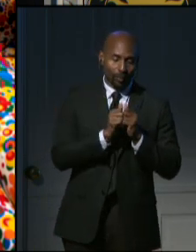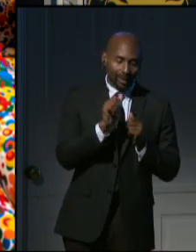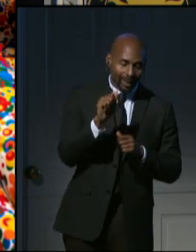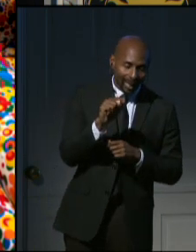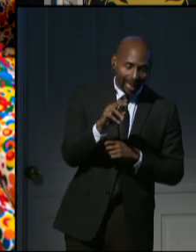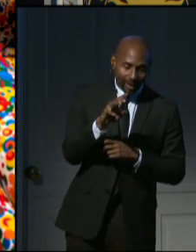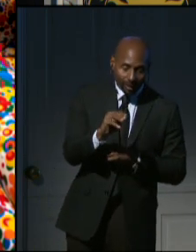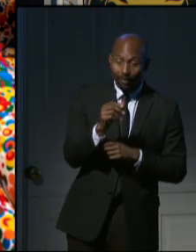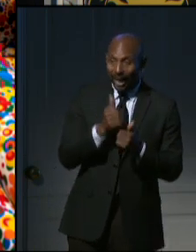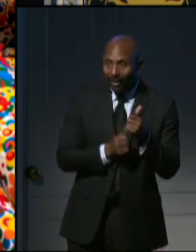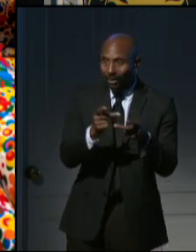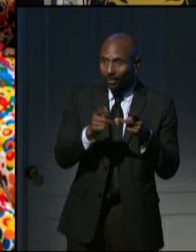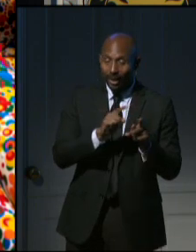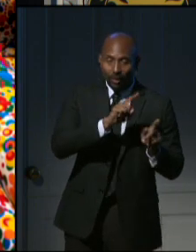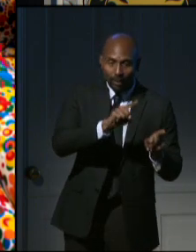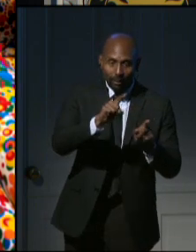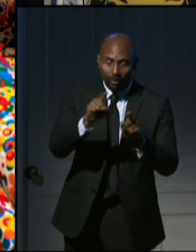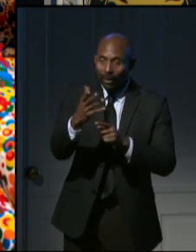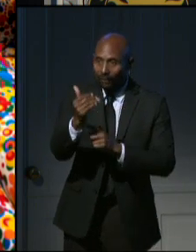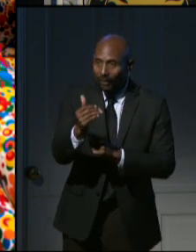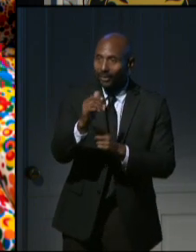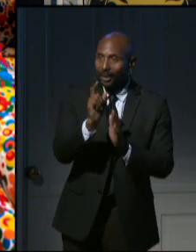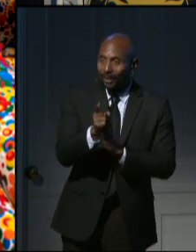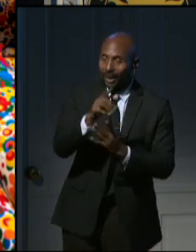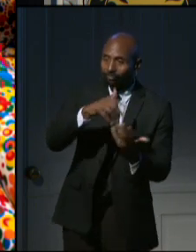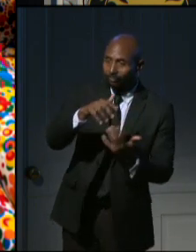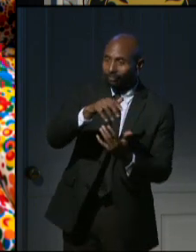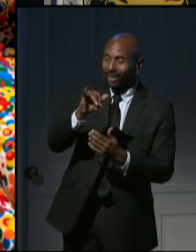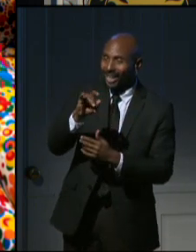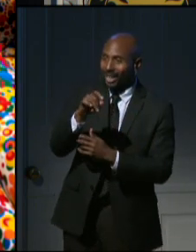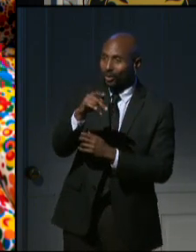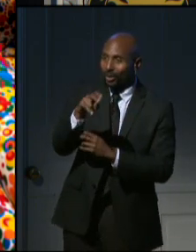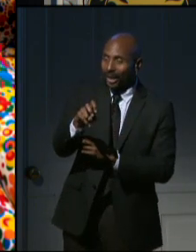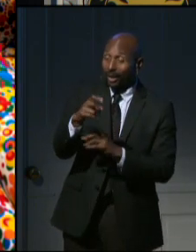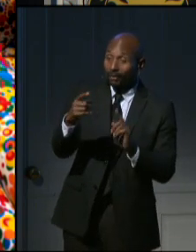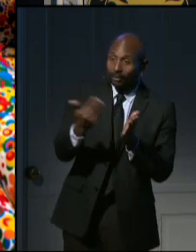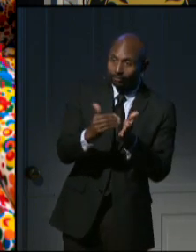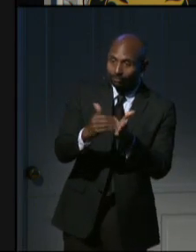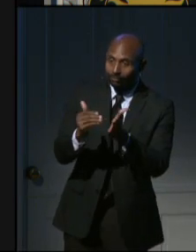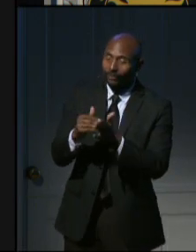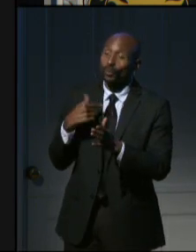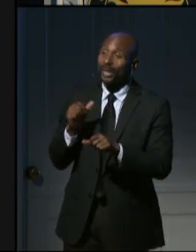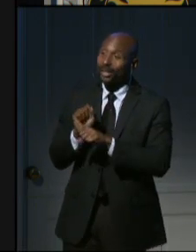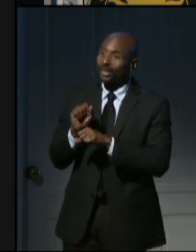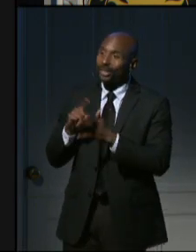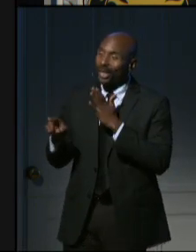every space they went was a 15-minute iterative, so we were able to like really test the Meraki data that it was